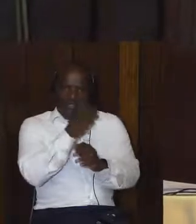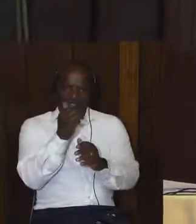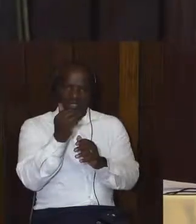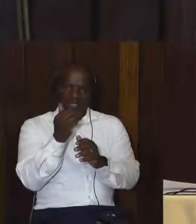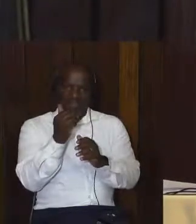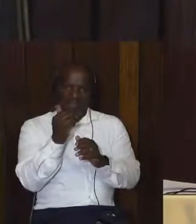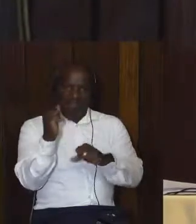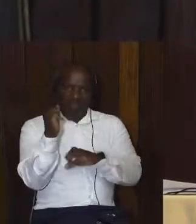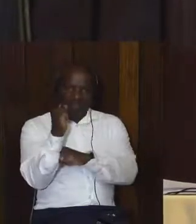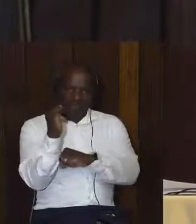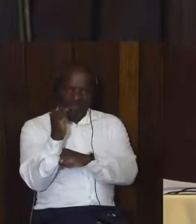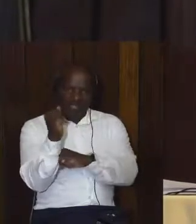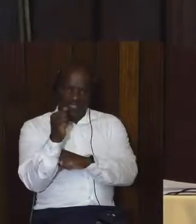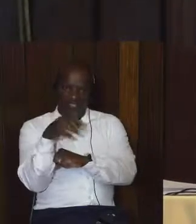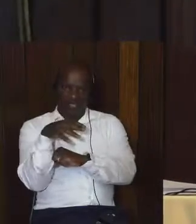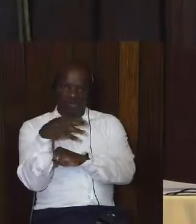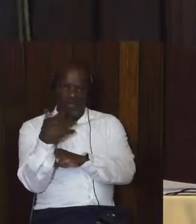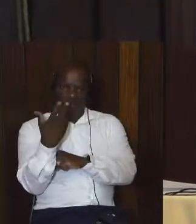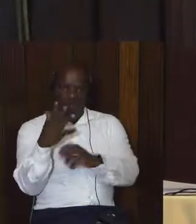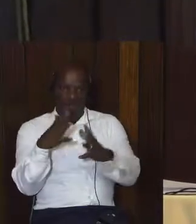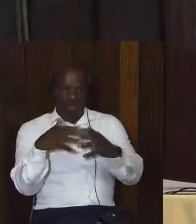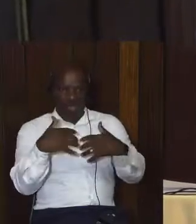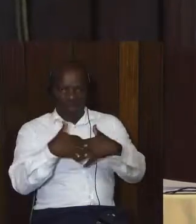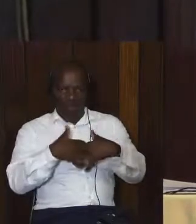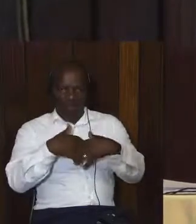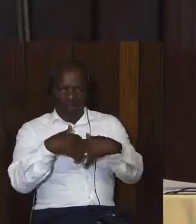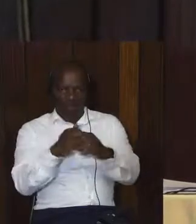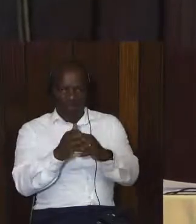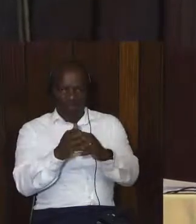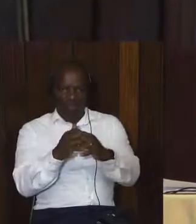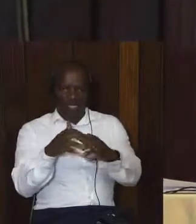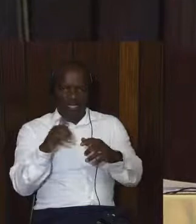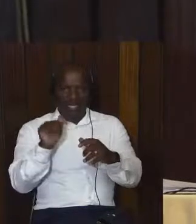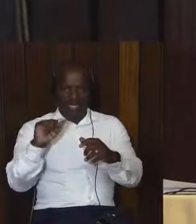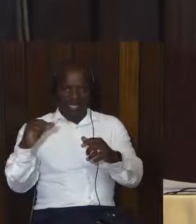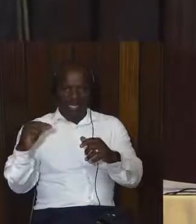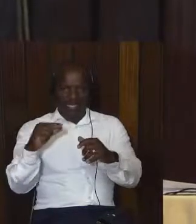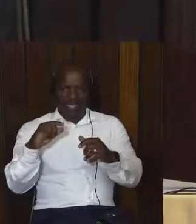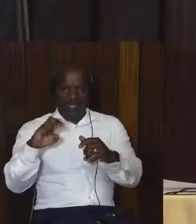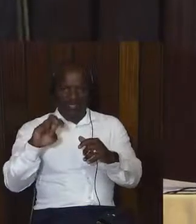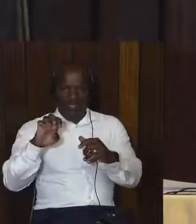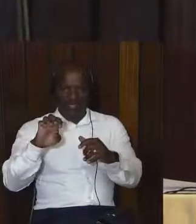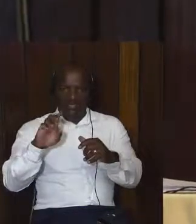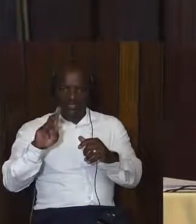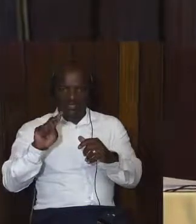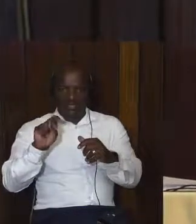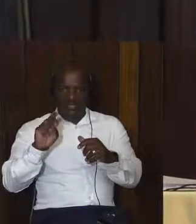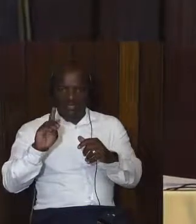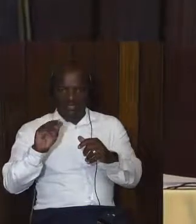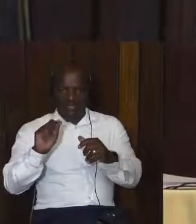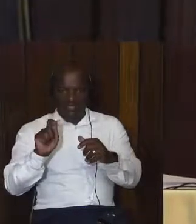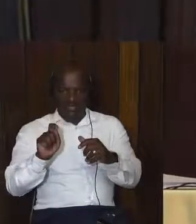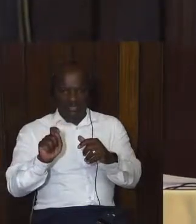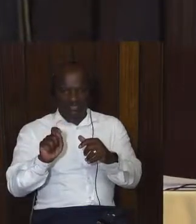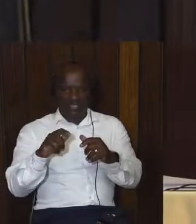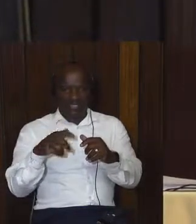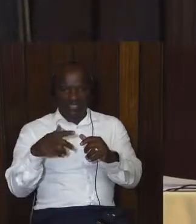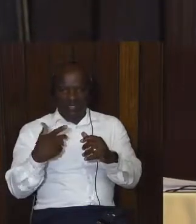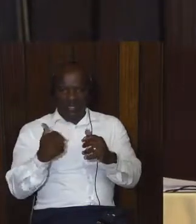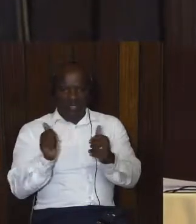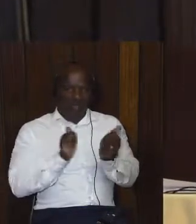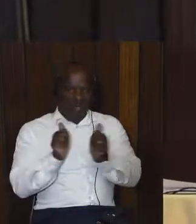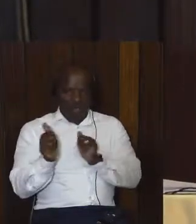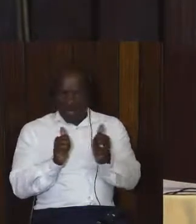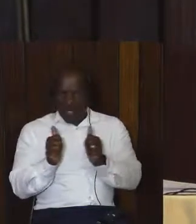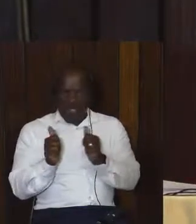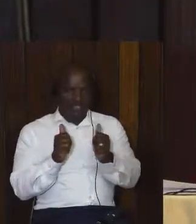agency that is created, or is just an operational initiative